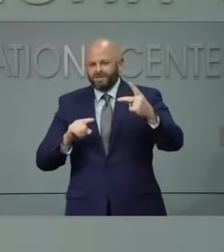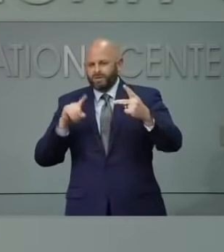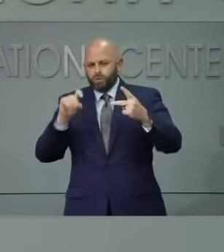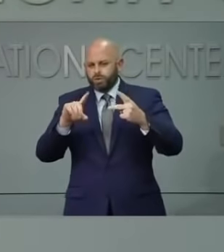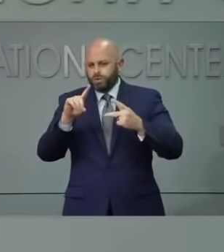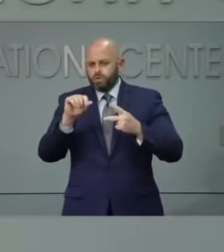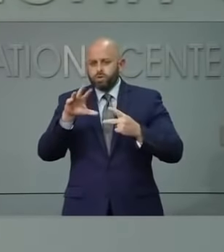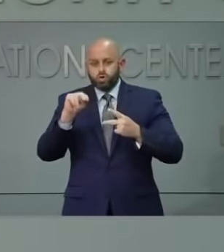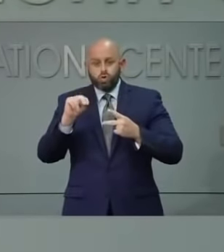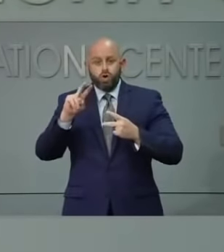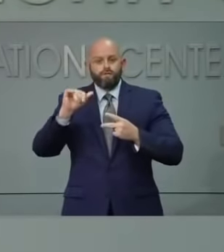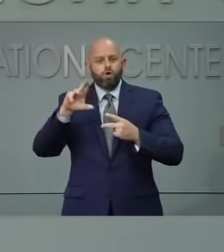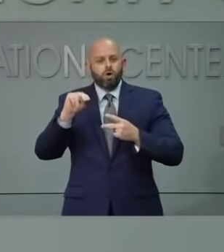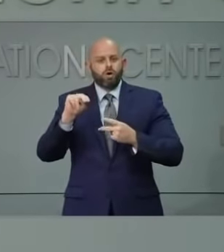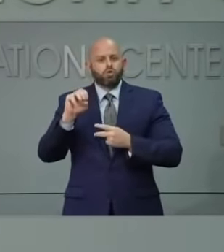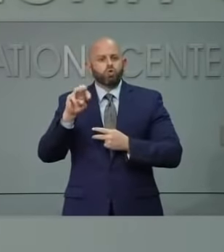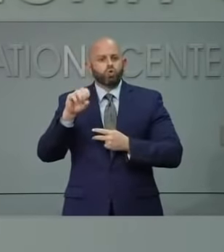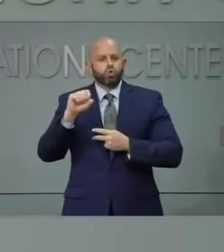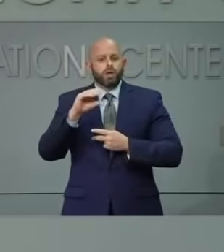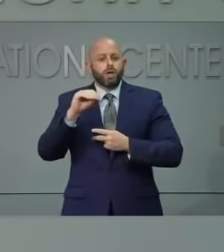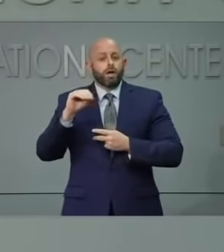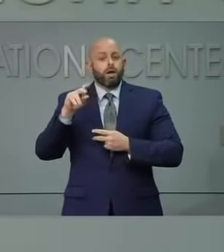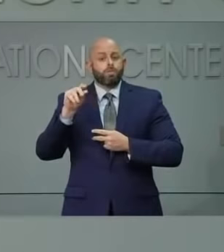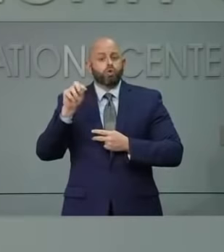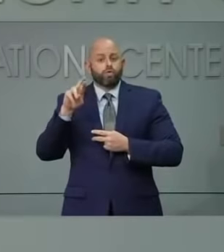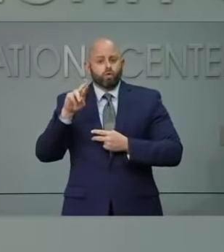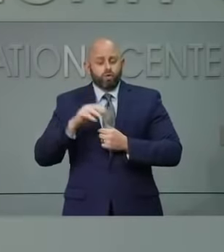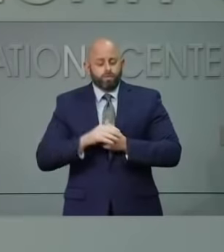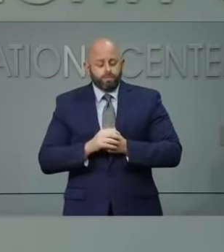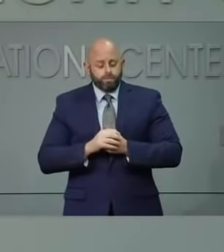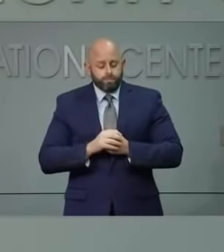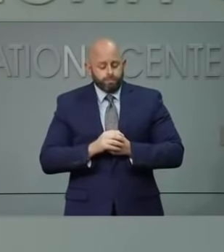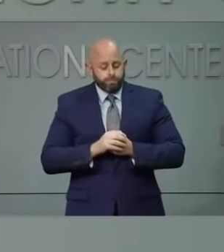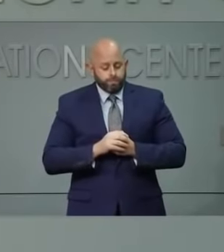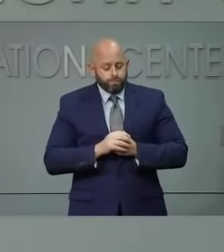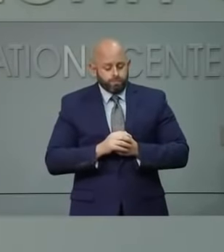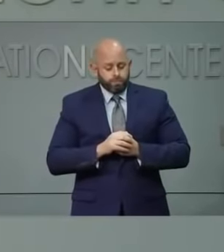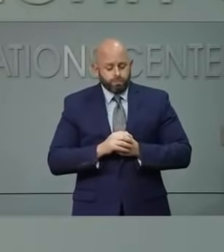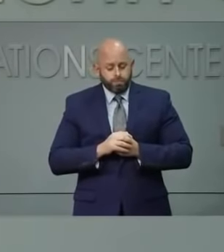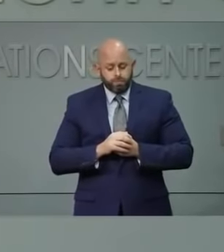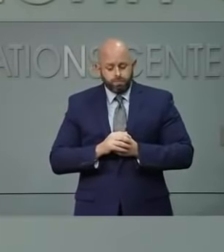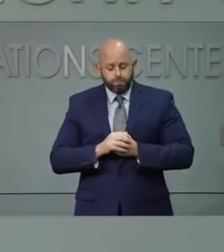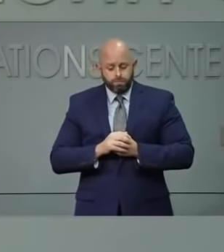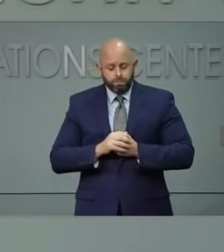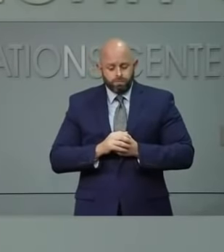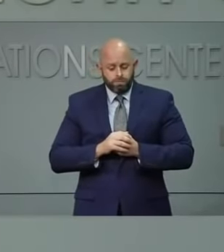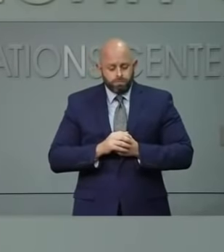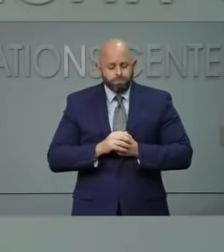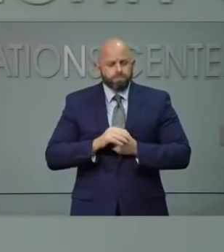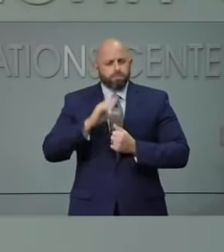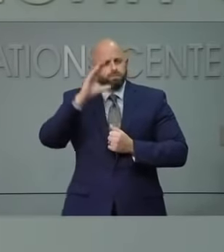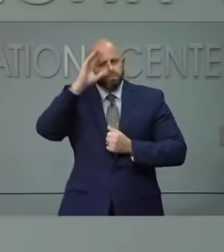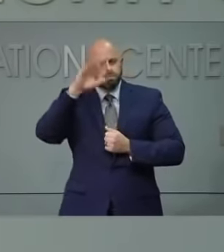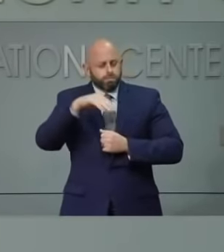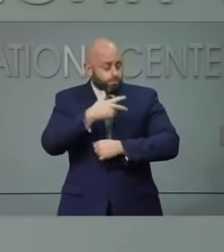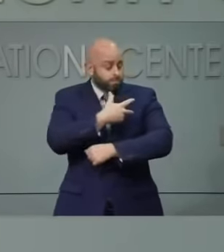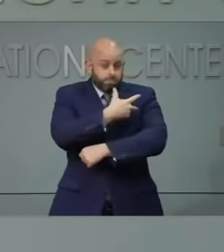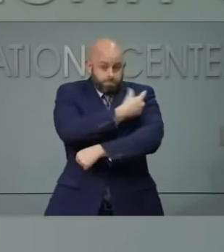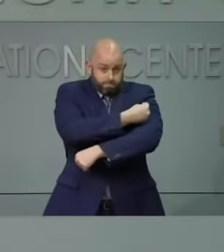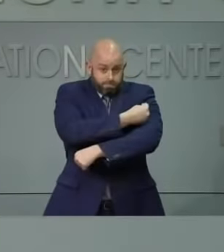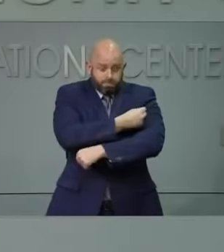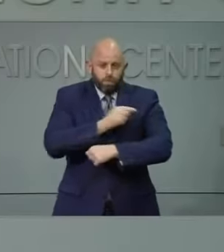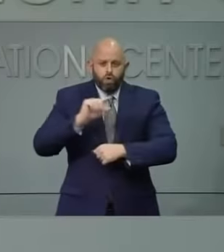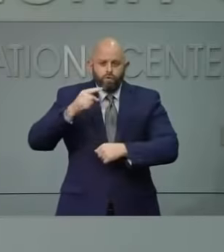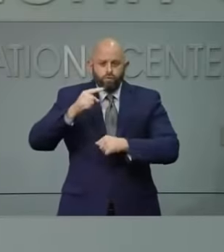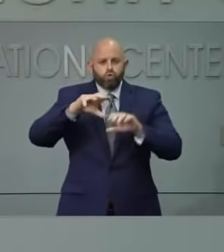Thanks for a follow-up. About the vaccine timeline, and if we have maybe a certain number of people, beyond that first wave or two that are